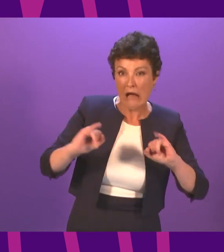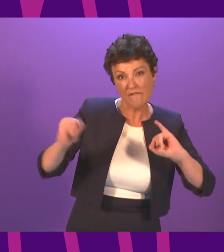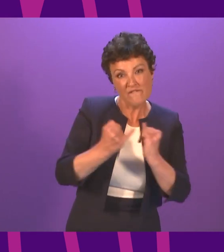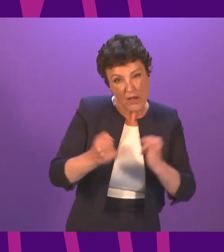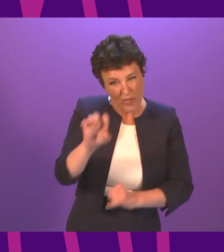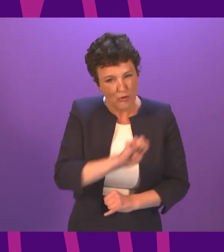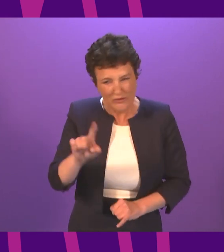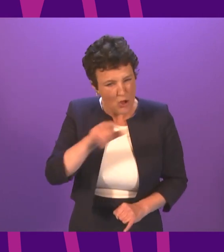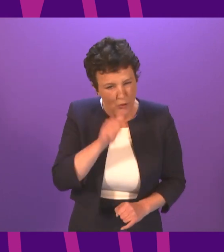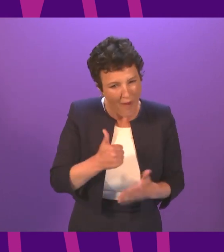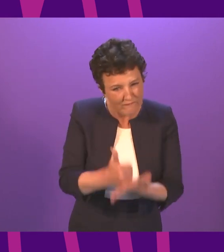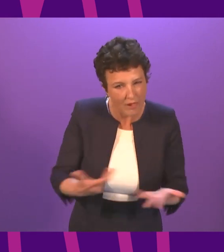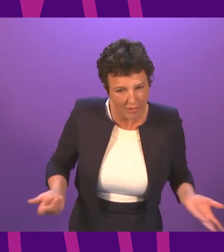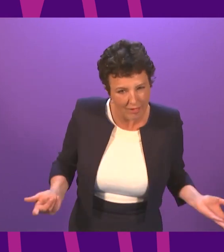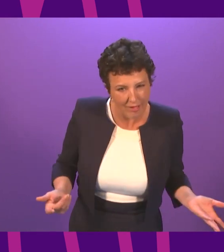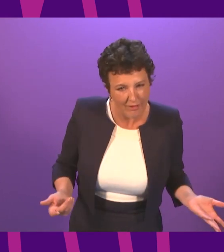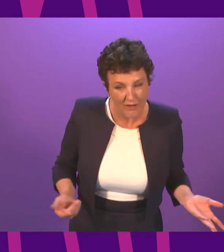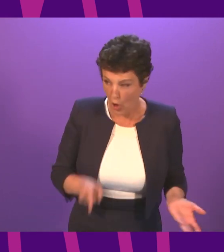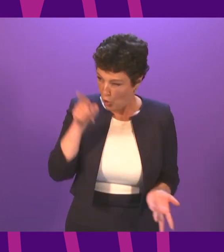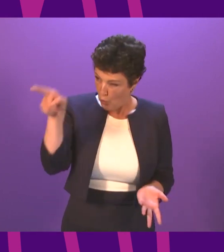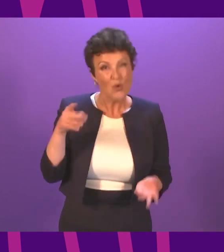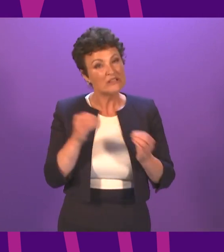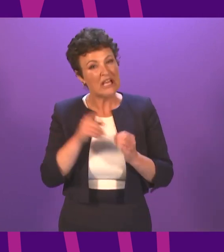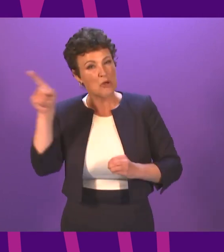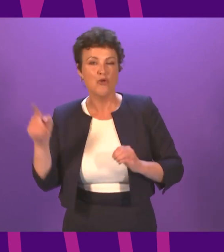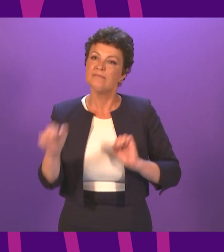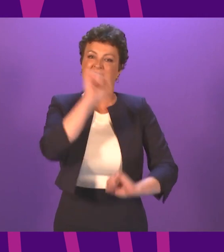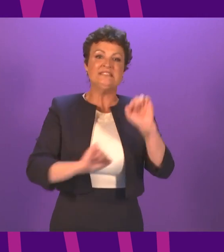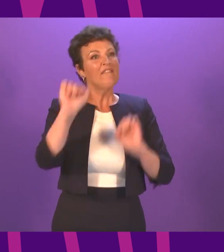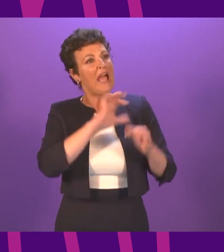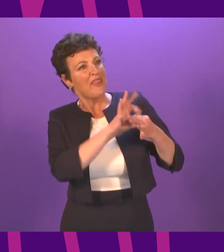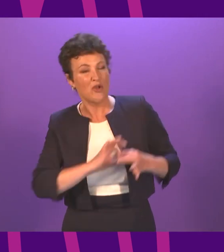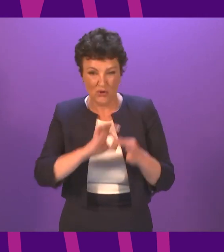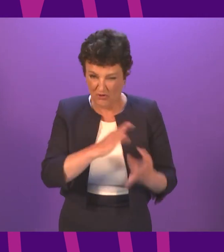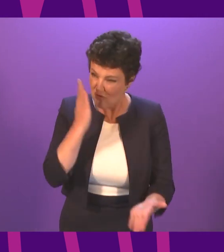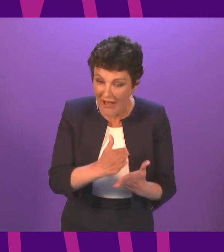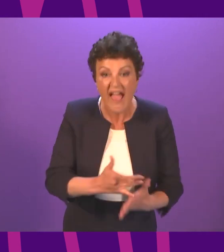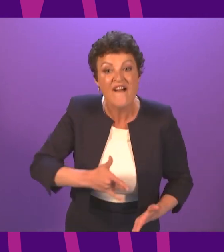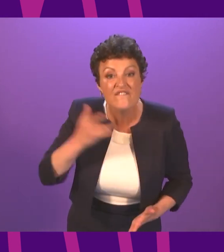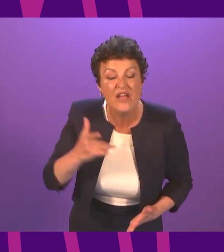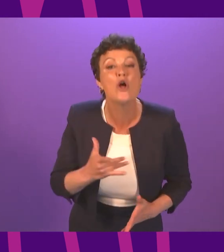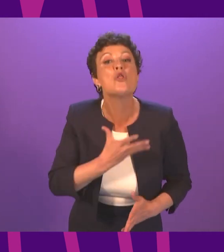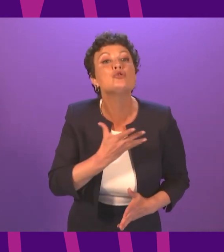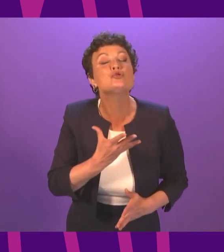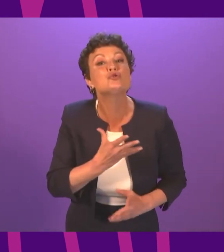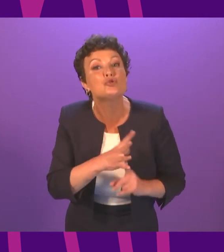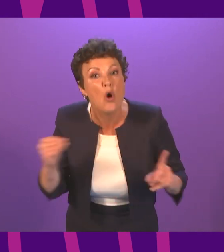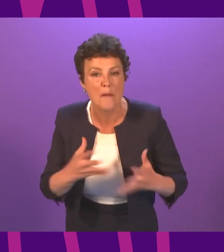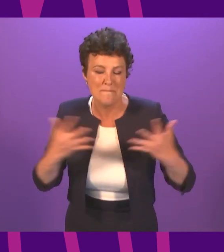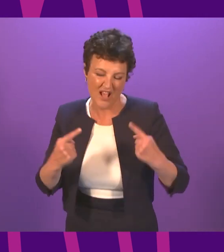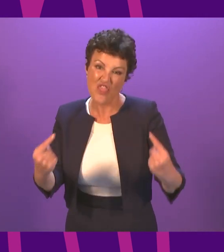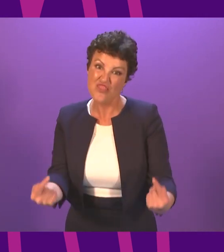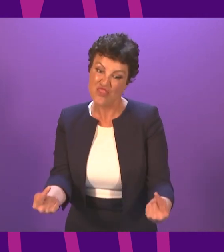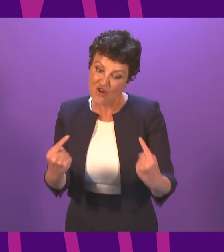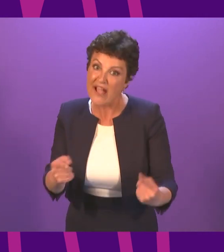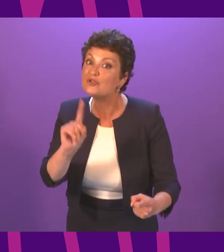either. Far from being the defenders of the Union, the Conservatives are the biggest threat to the Union. But Boris